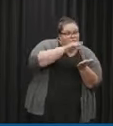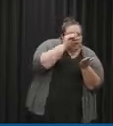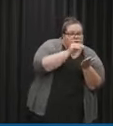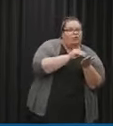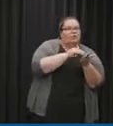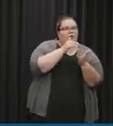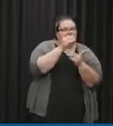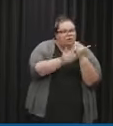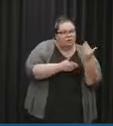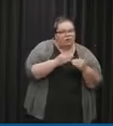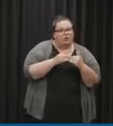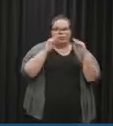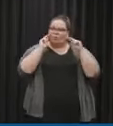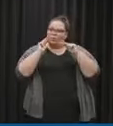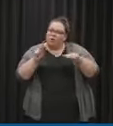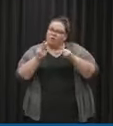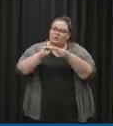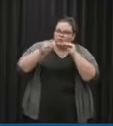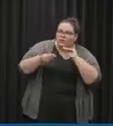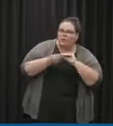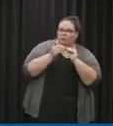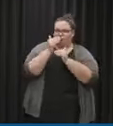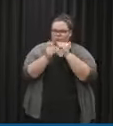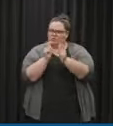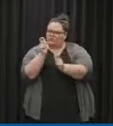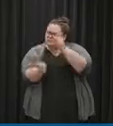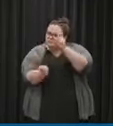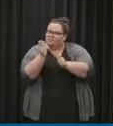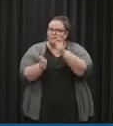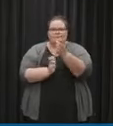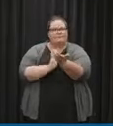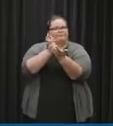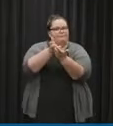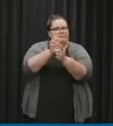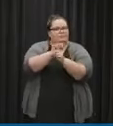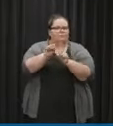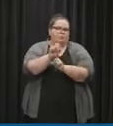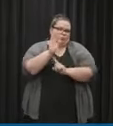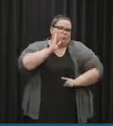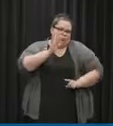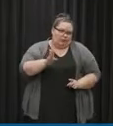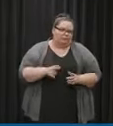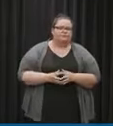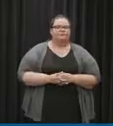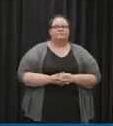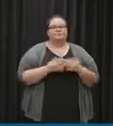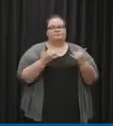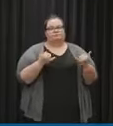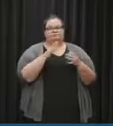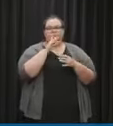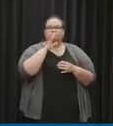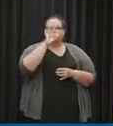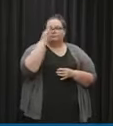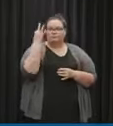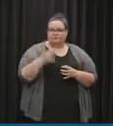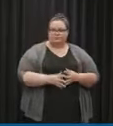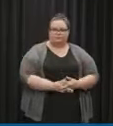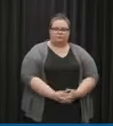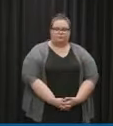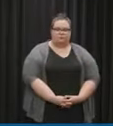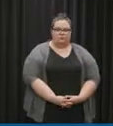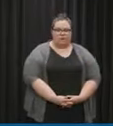look at the numbers, we'll continue to review our processes and adjust as we need to. Alors, je voulais juste toucher sur le point